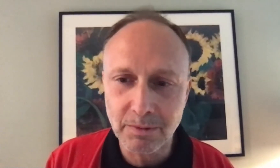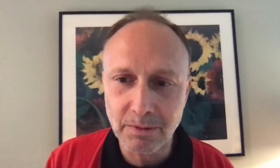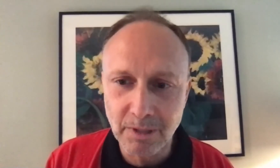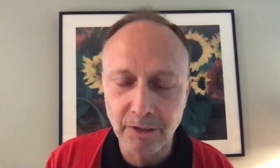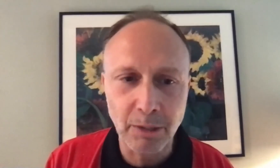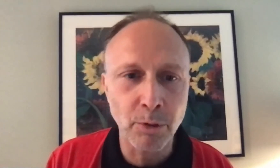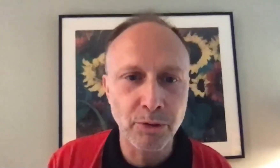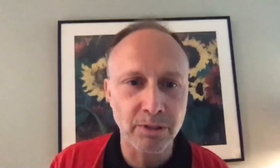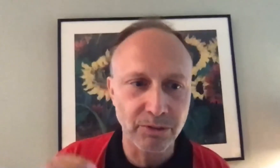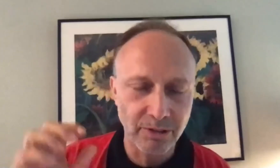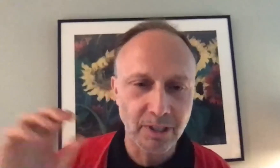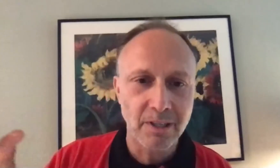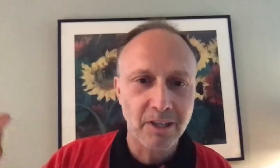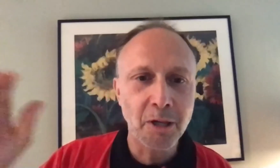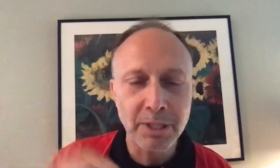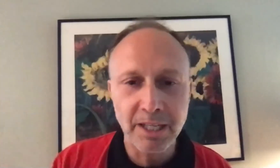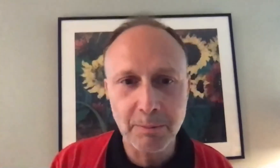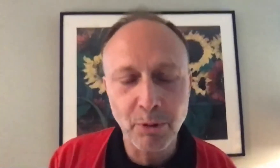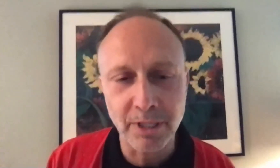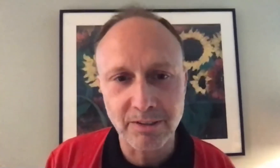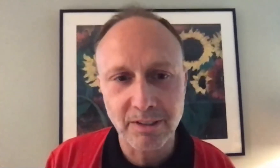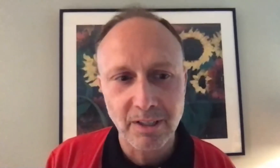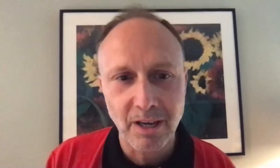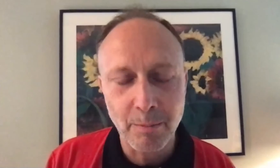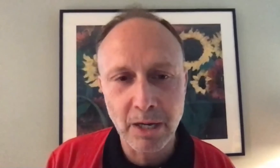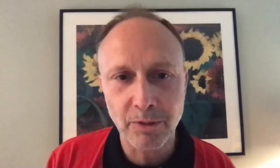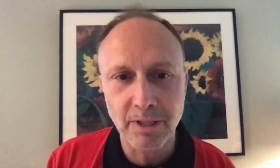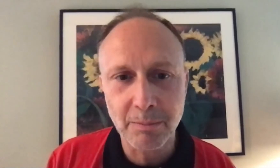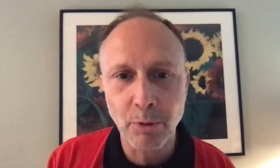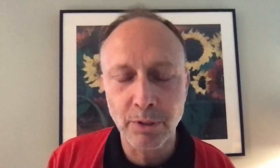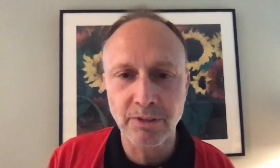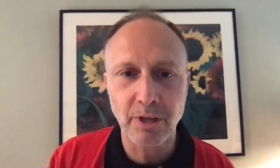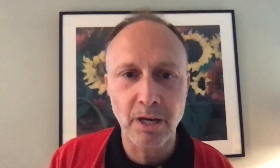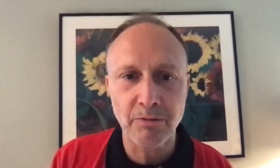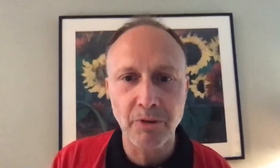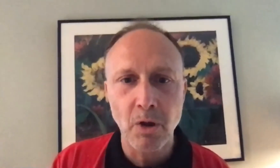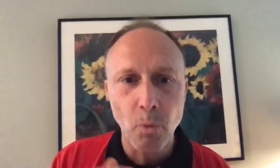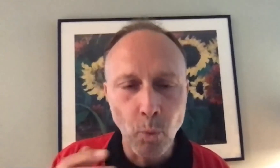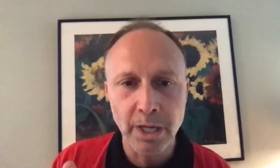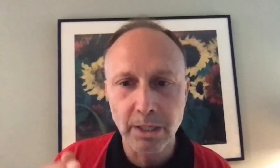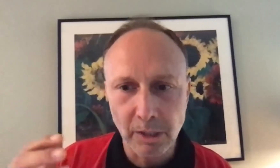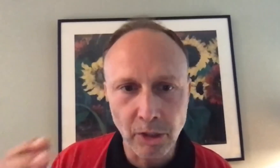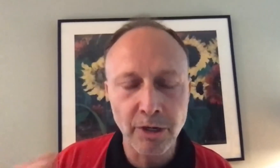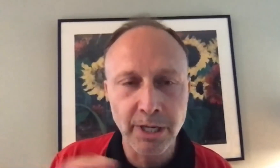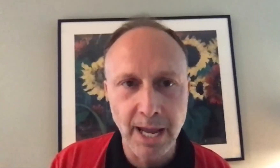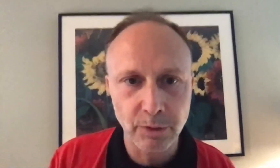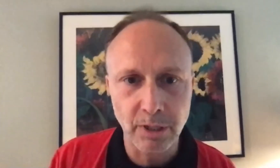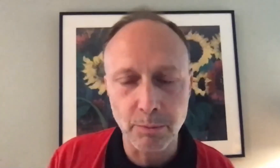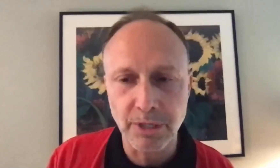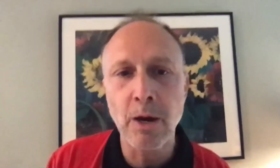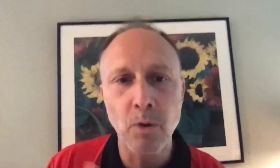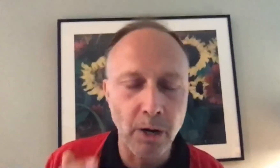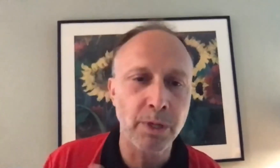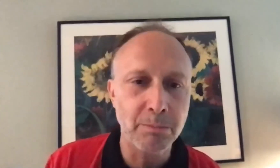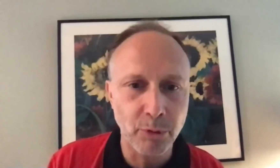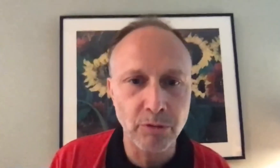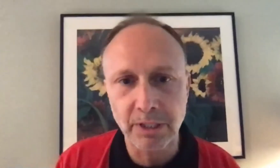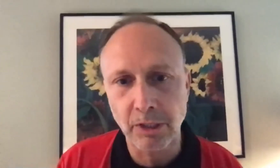pandemic, as Director Haga was talking about, to build evidence of,